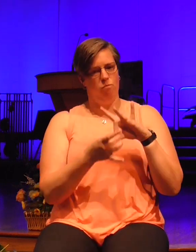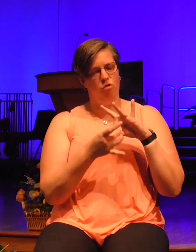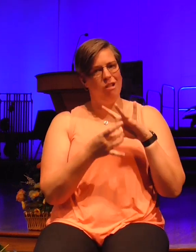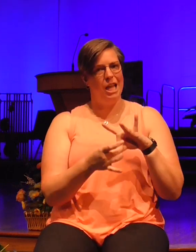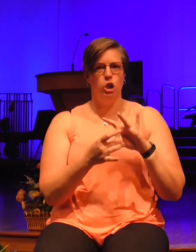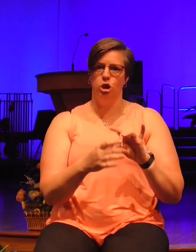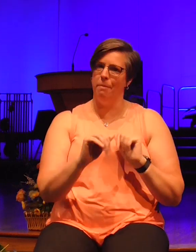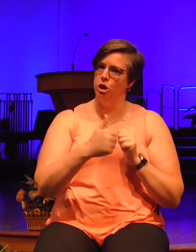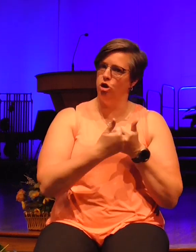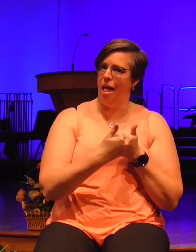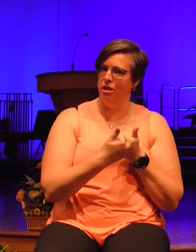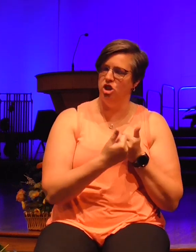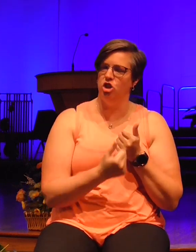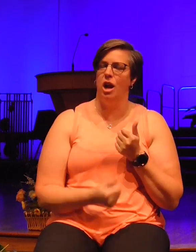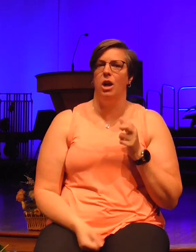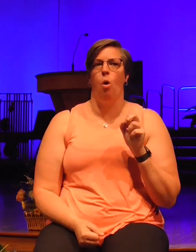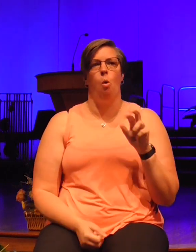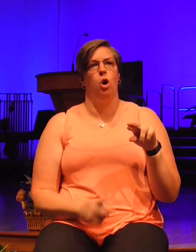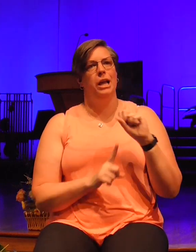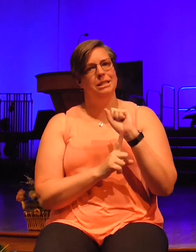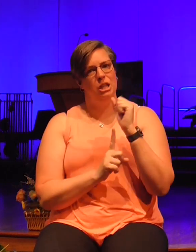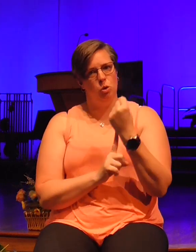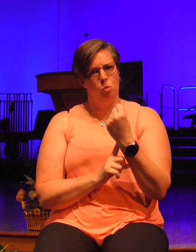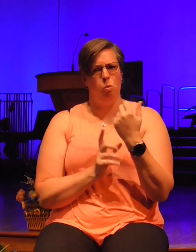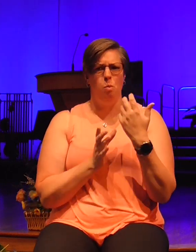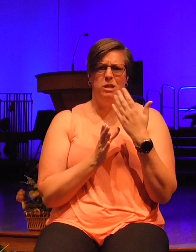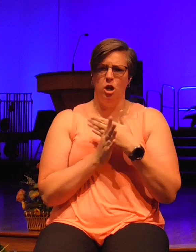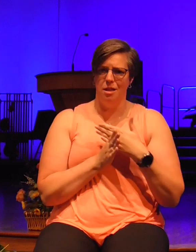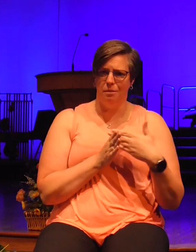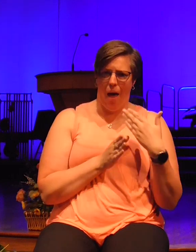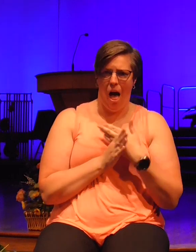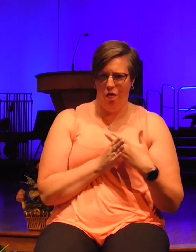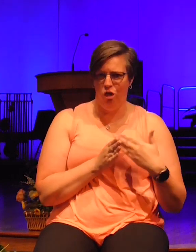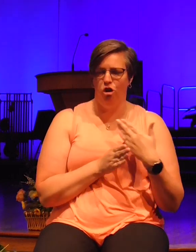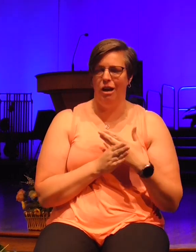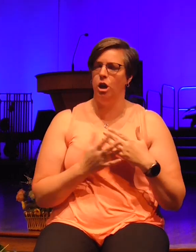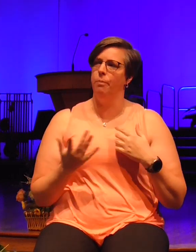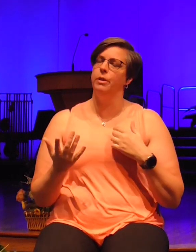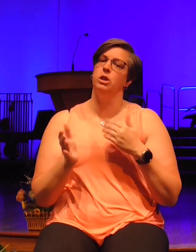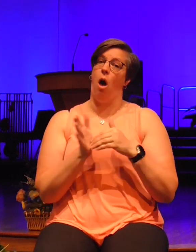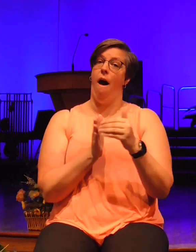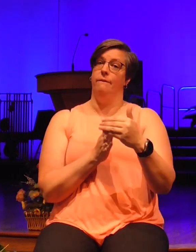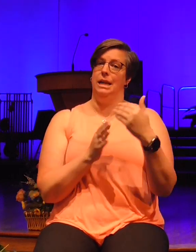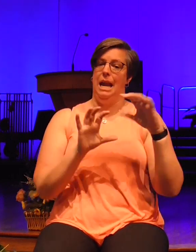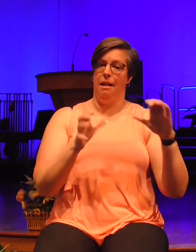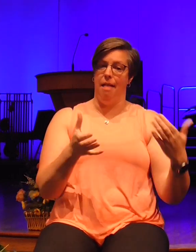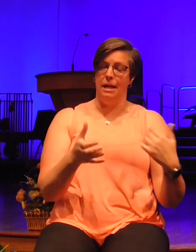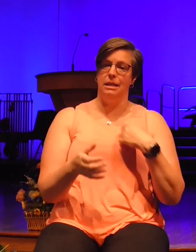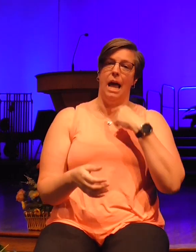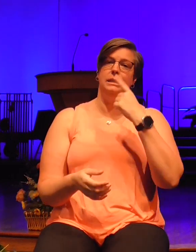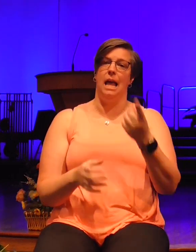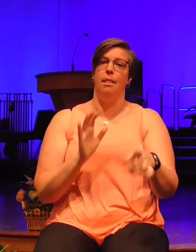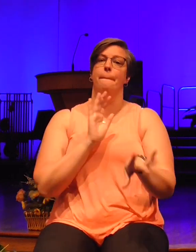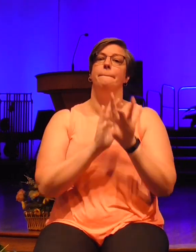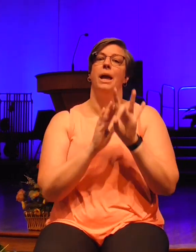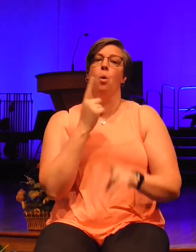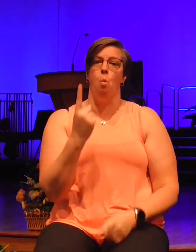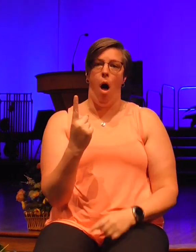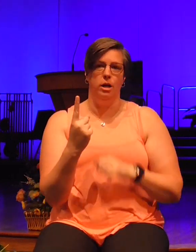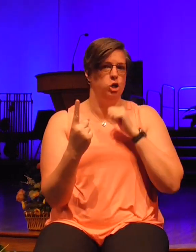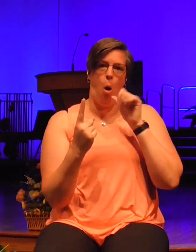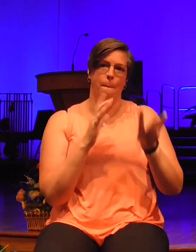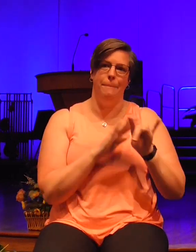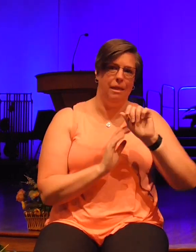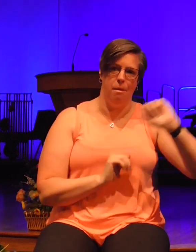challenging for us, or a situation that is bothering us. Now, I often tell people in classes, pick one today. Don't pick them